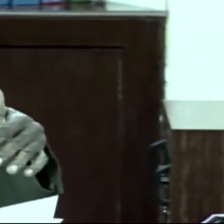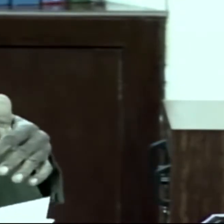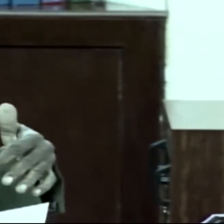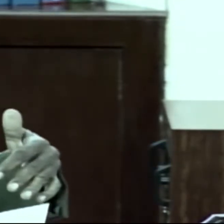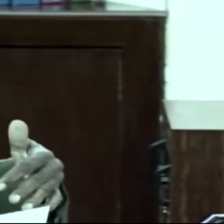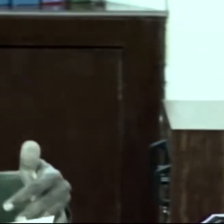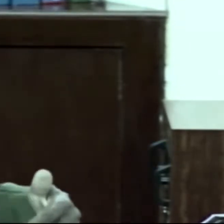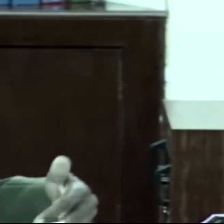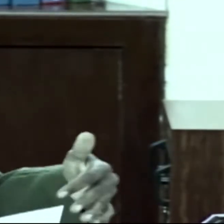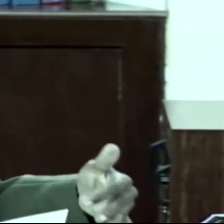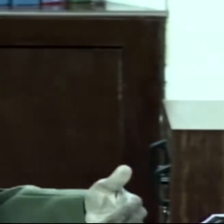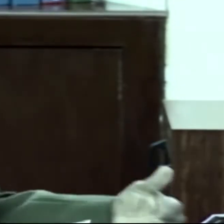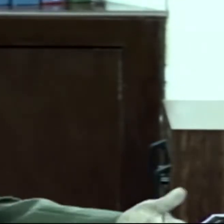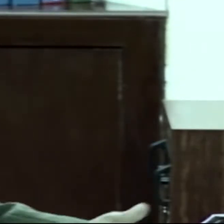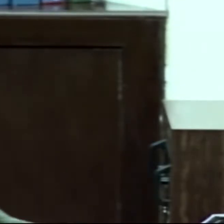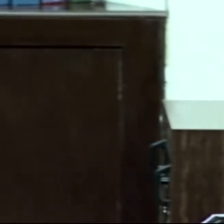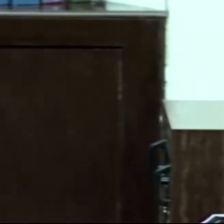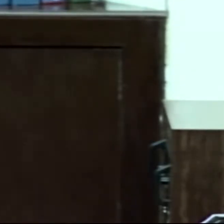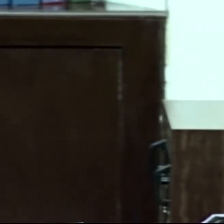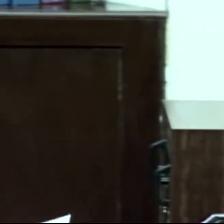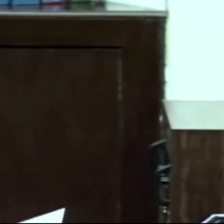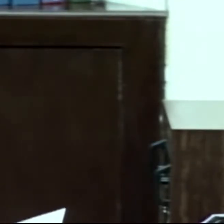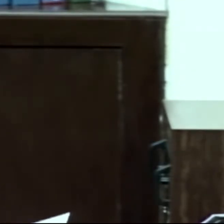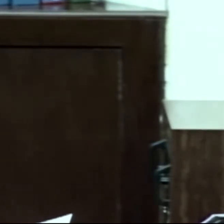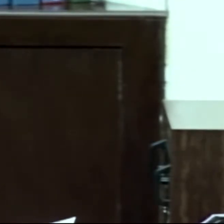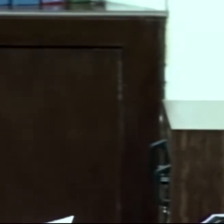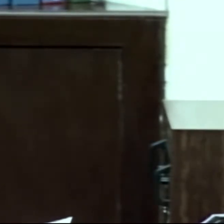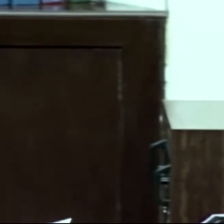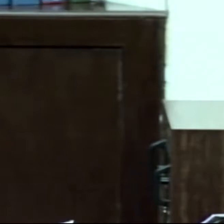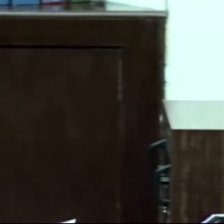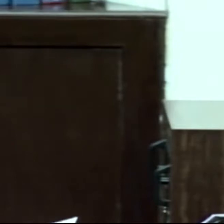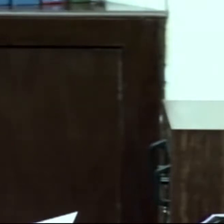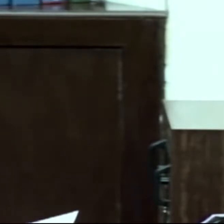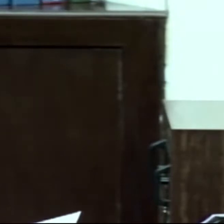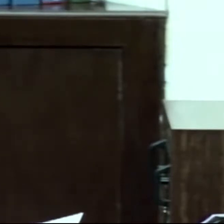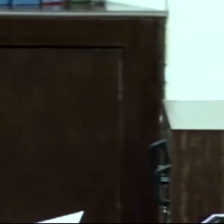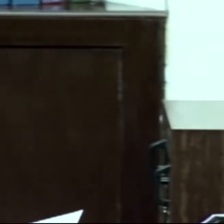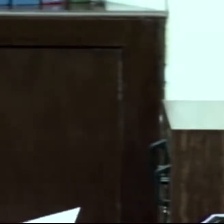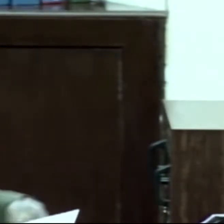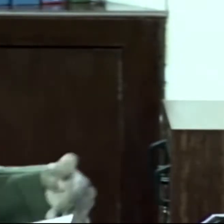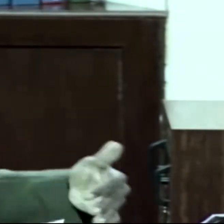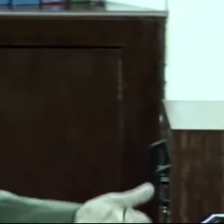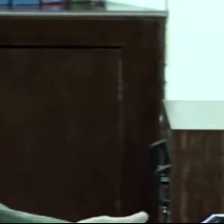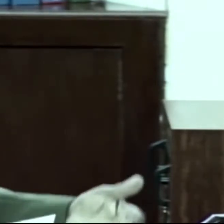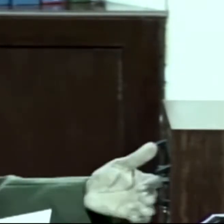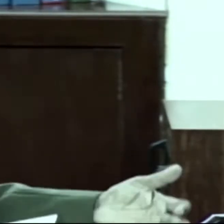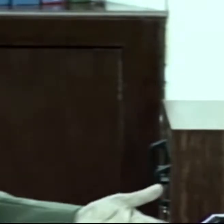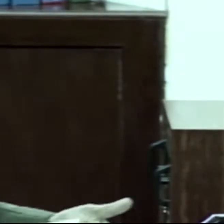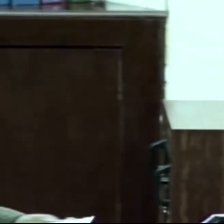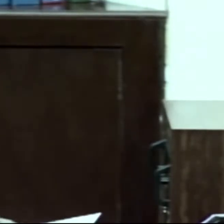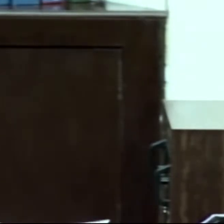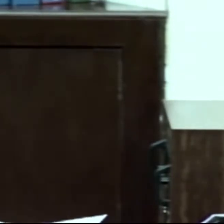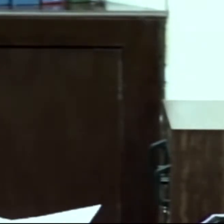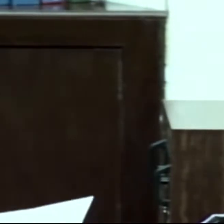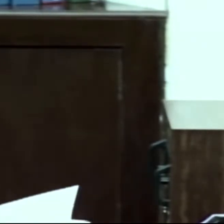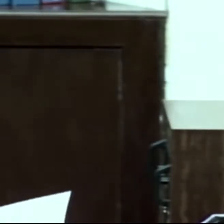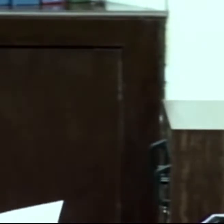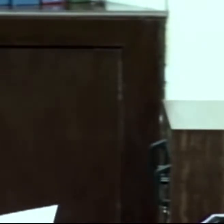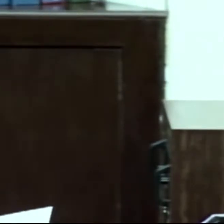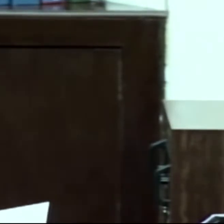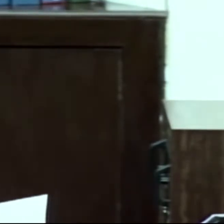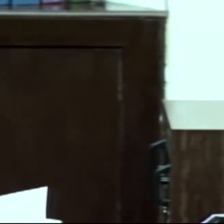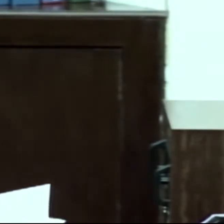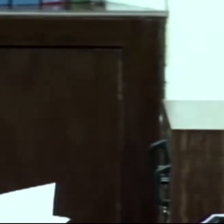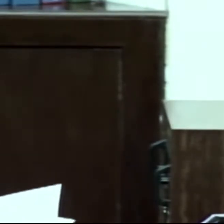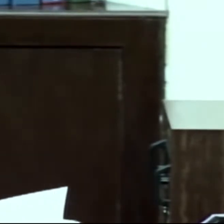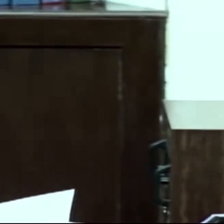have immigrant status applications that have to be dealt with. Extension of stay applications